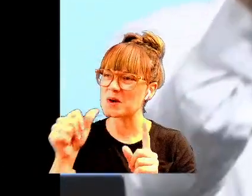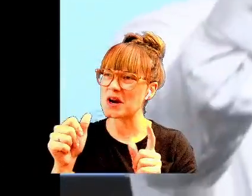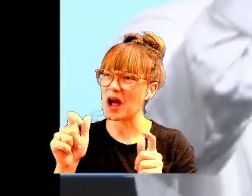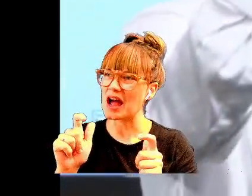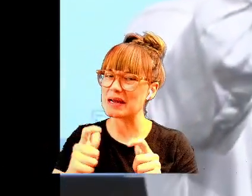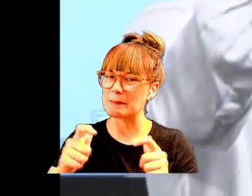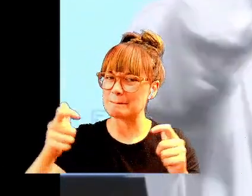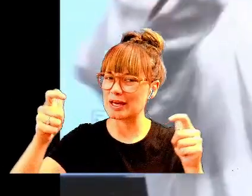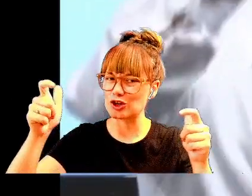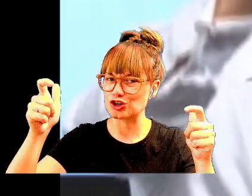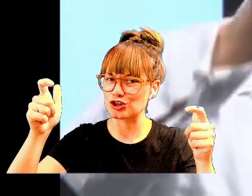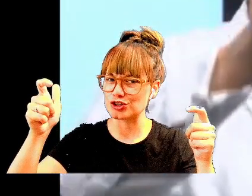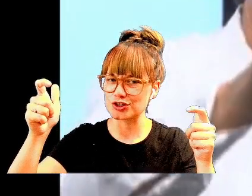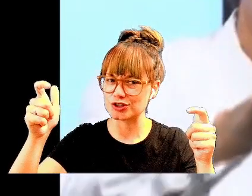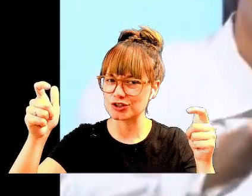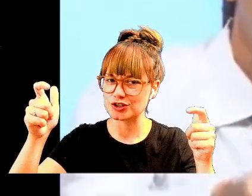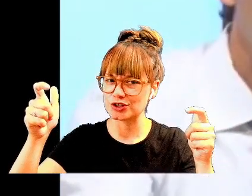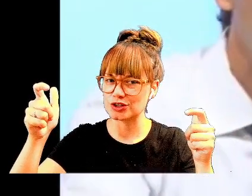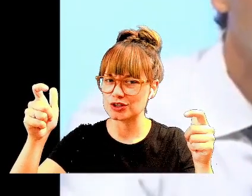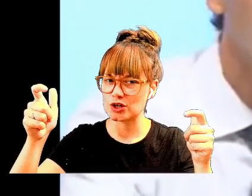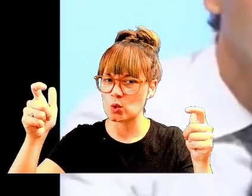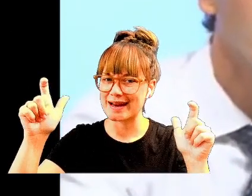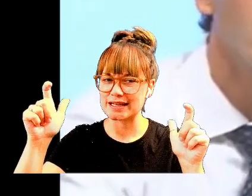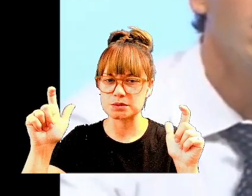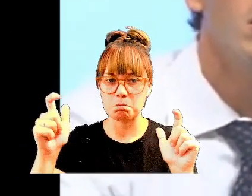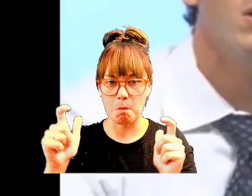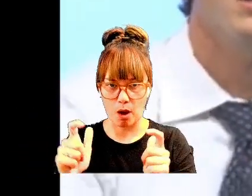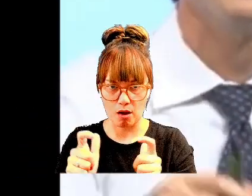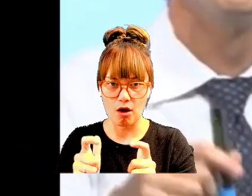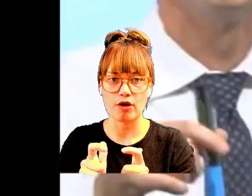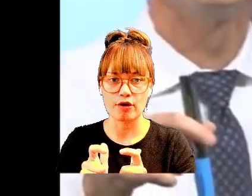bigger, we're getting smaller.